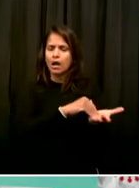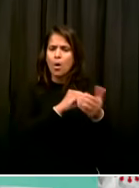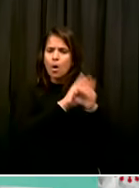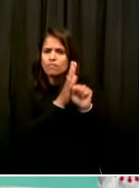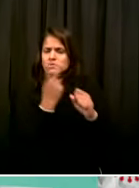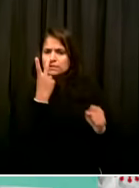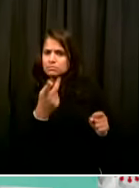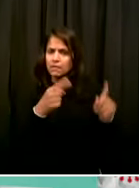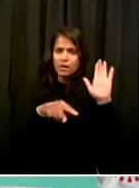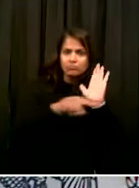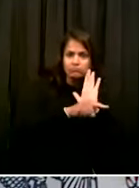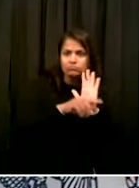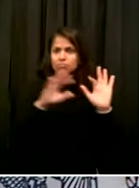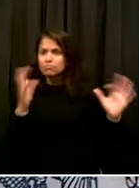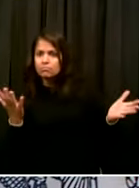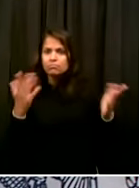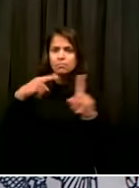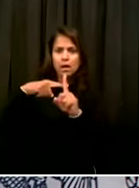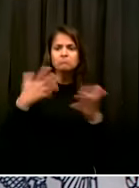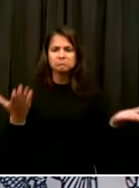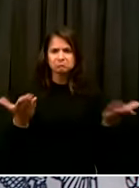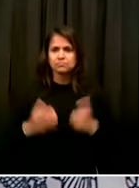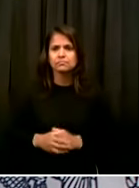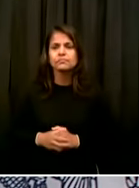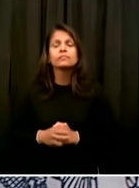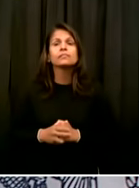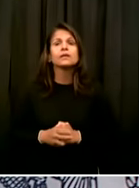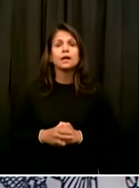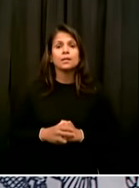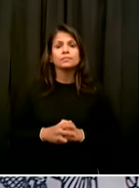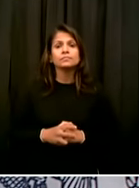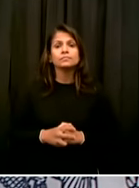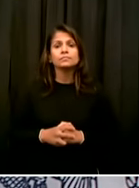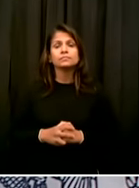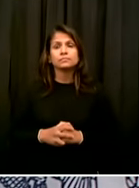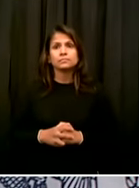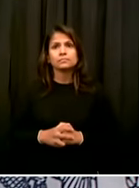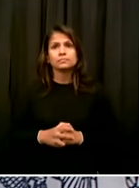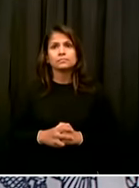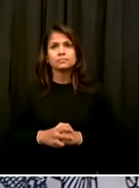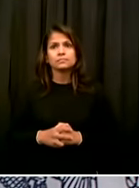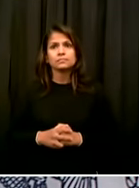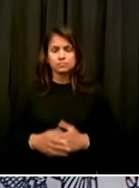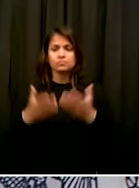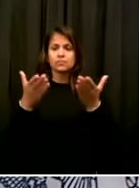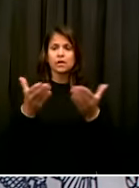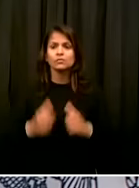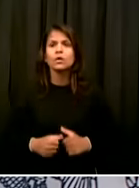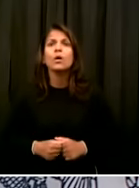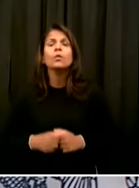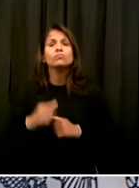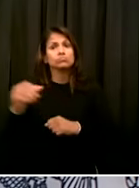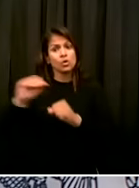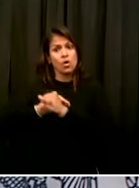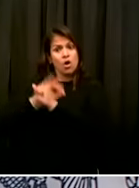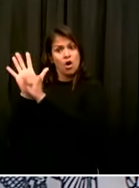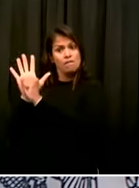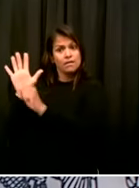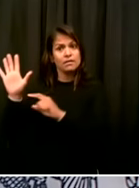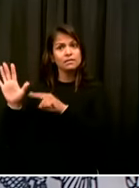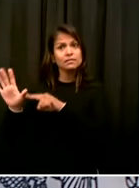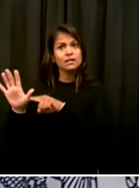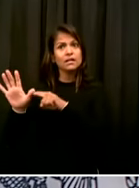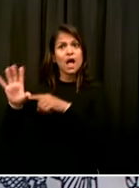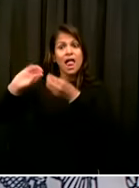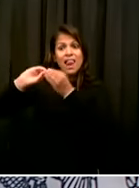focused every hour, every day on keeping the infection level low in New York City. That's what's been working for us. And New Yorkers are